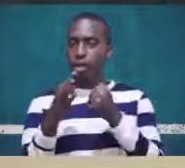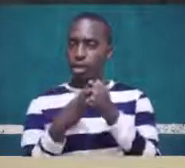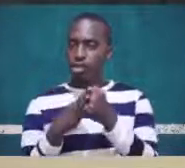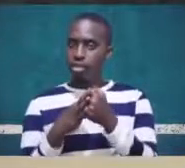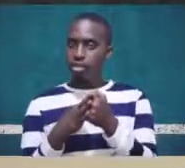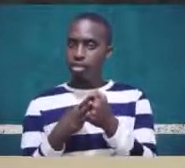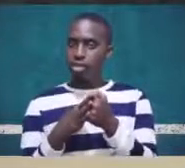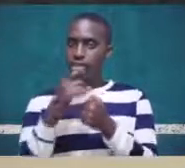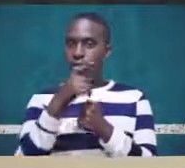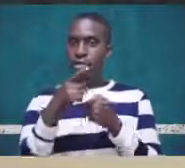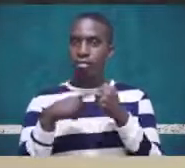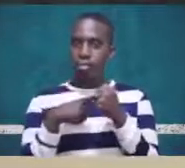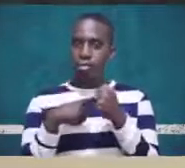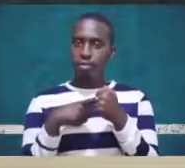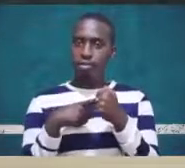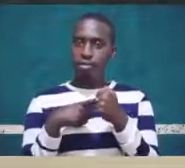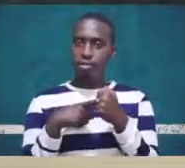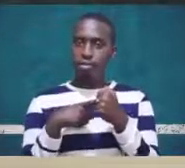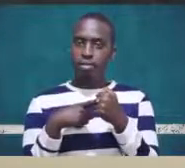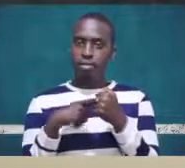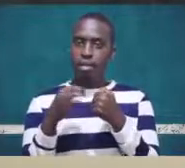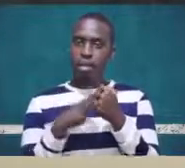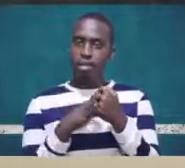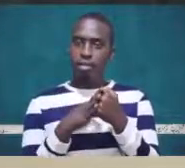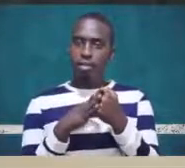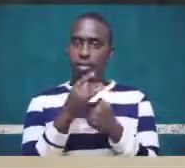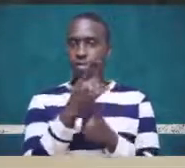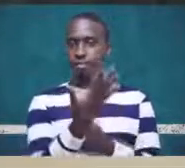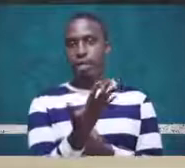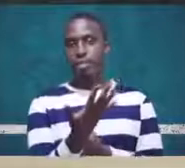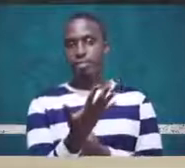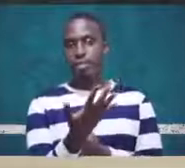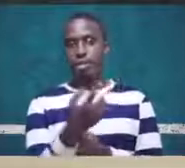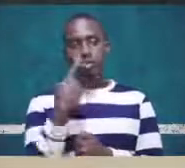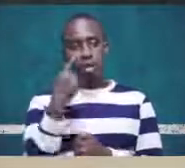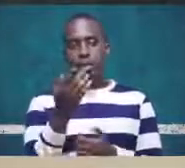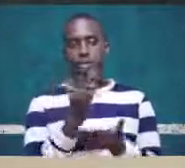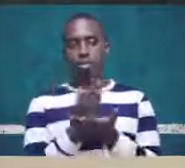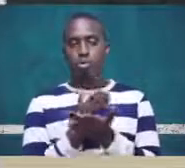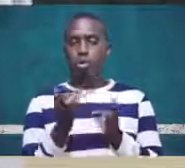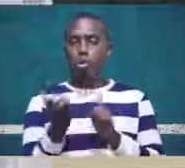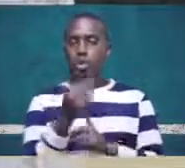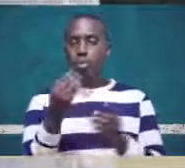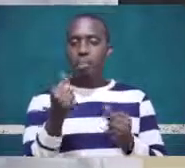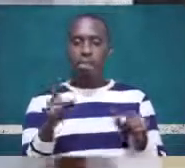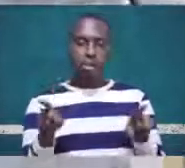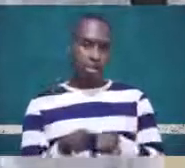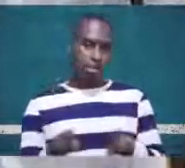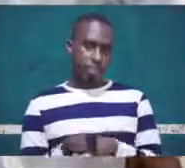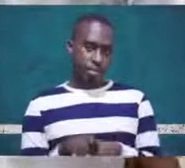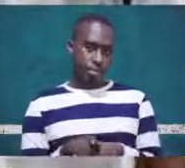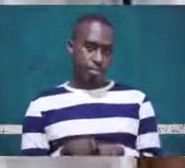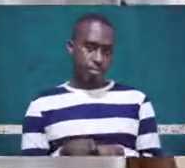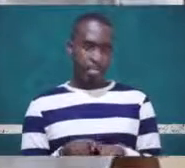008, this is 6, this is 8, this is 5. You see, we are getting the same value as this